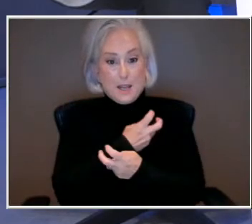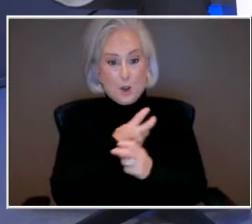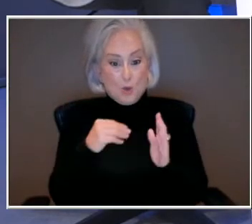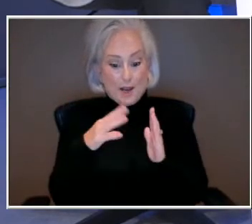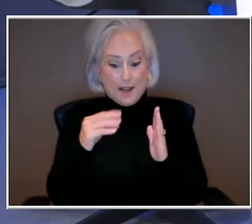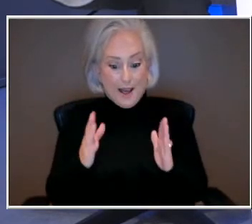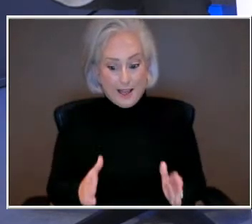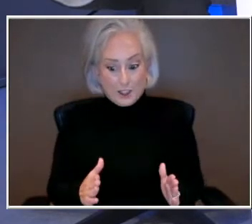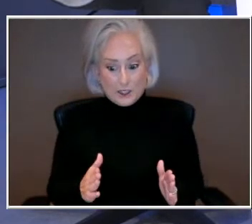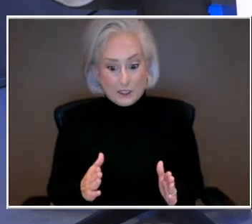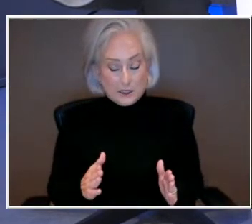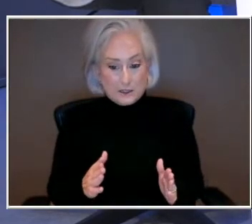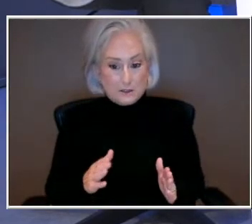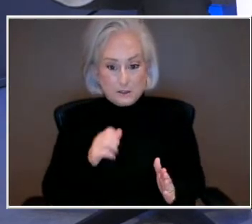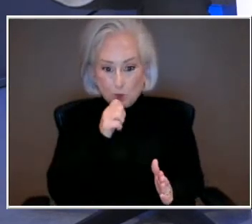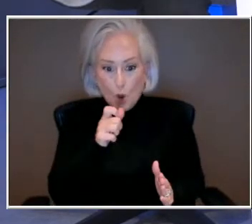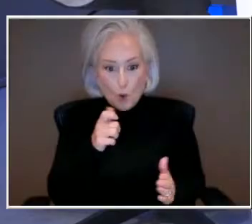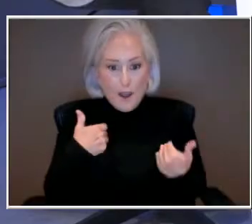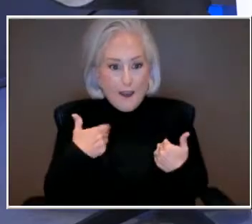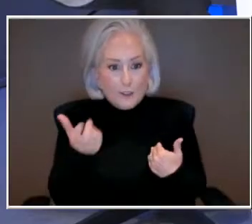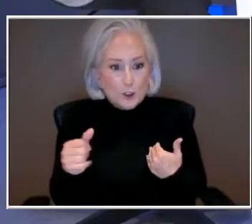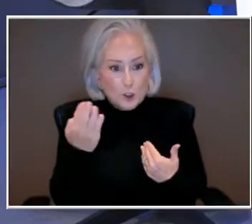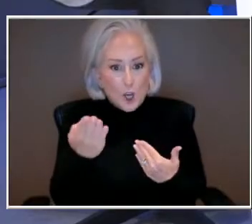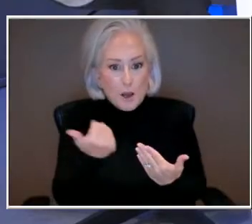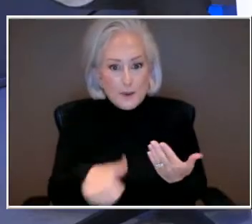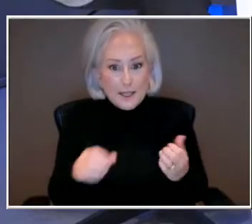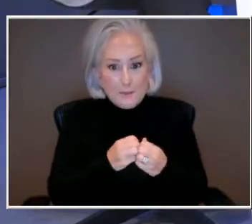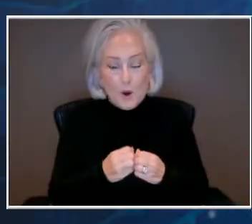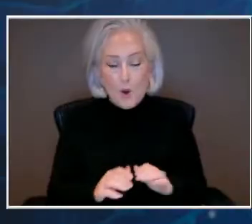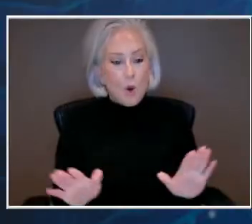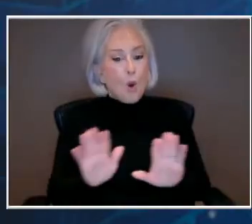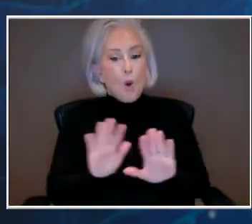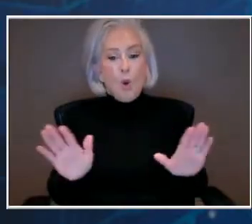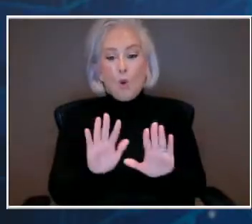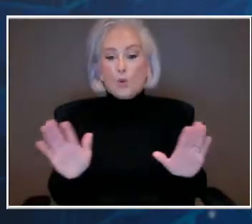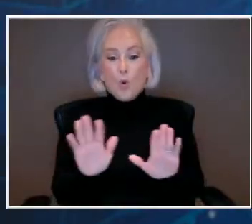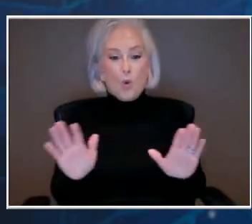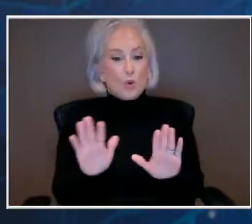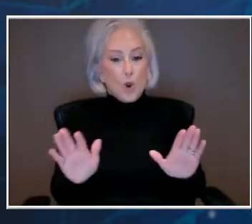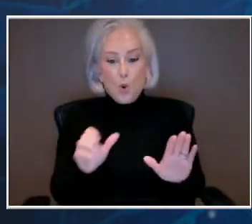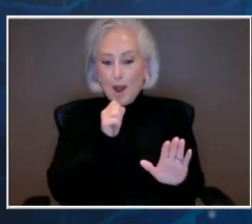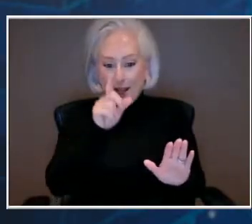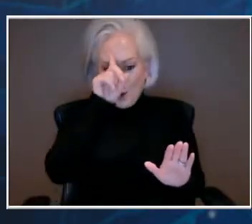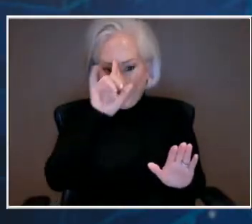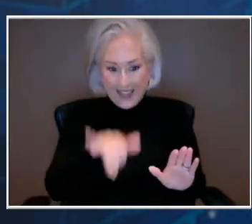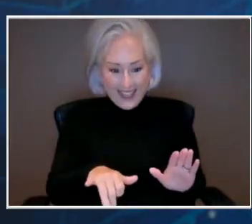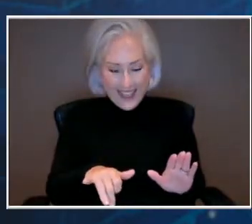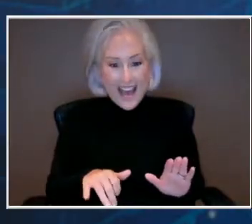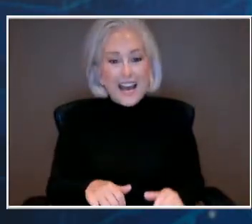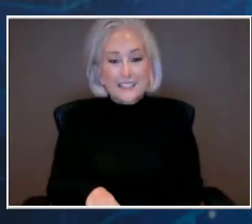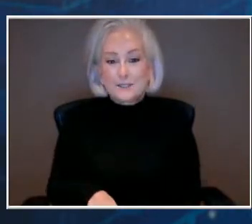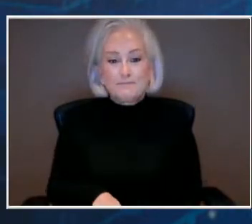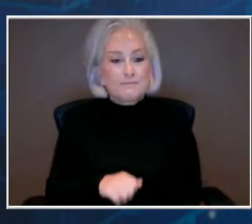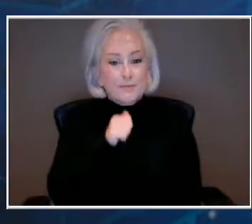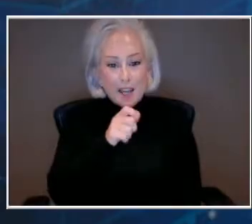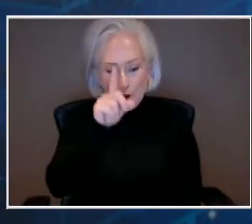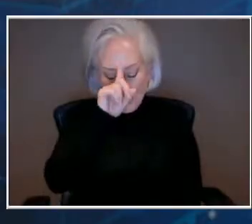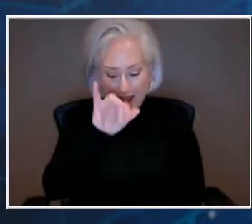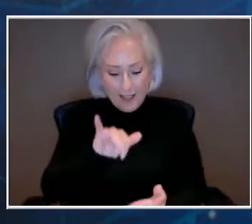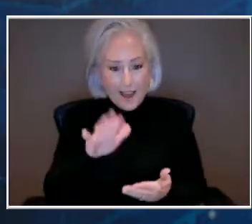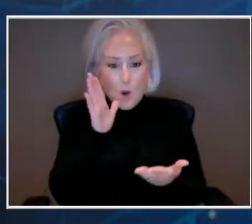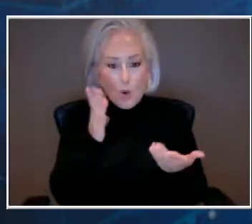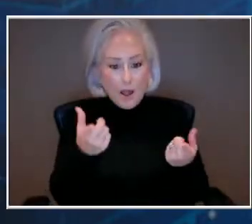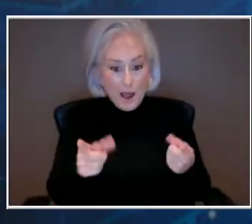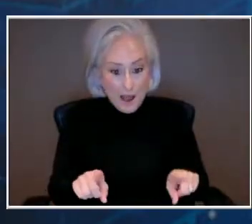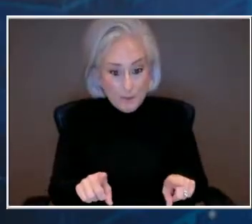what's your response to that? No, I actually don't think this at all. I don't think radiologists will become obsolete. With good